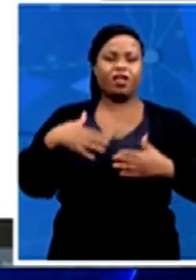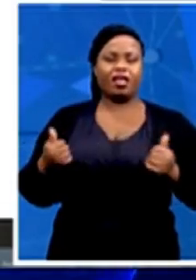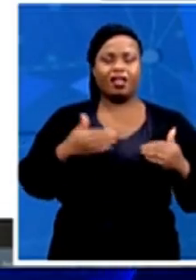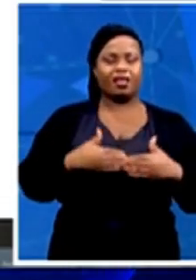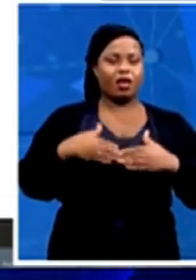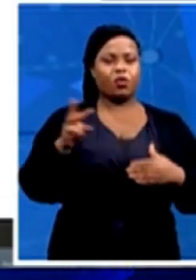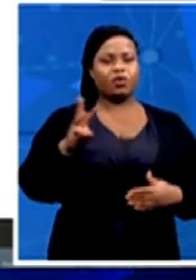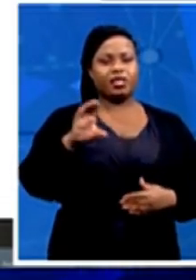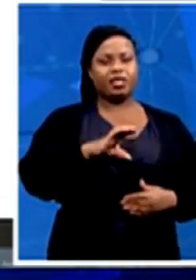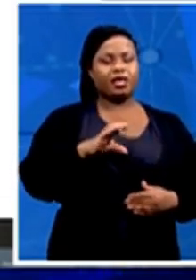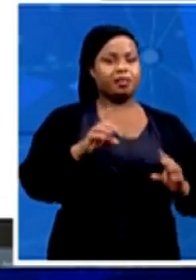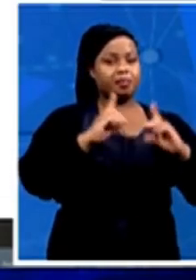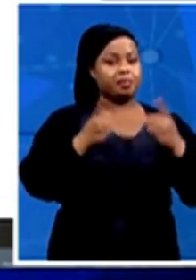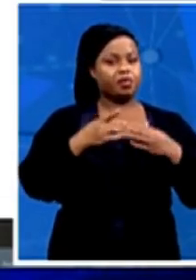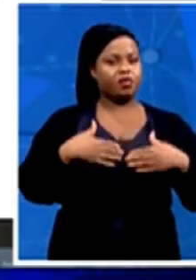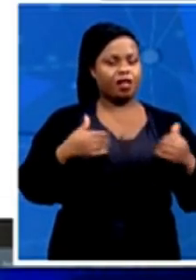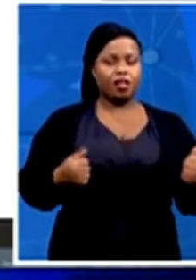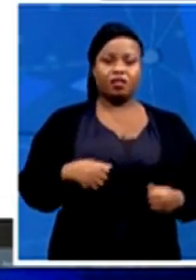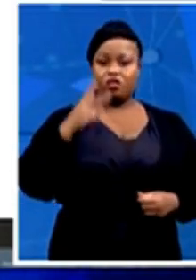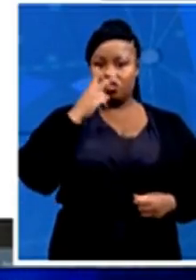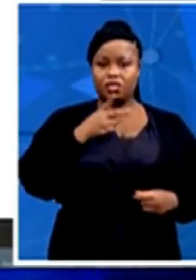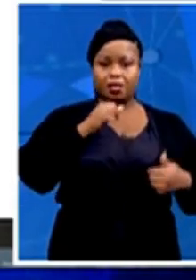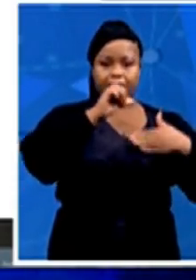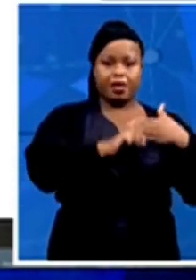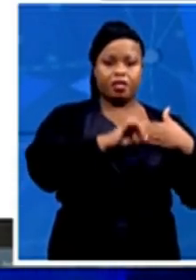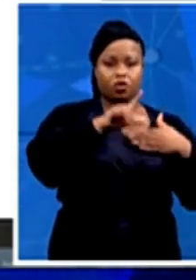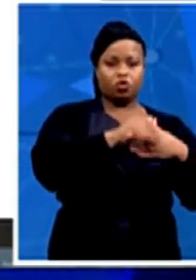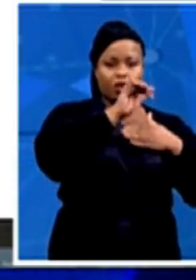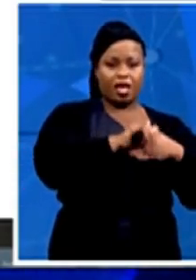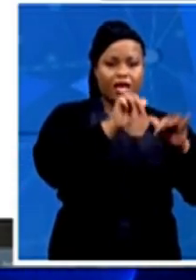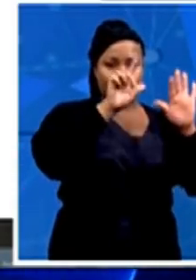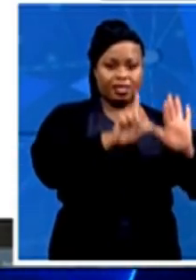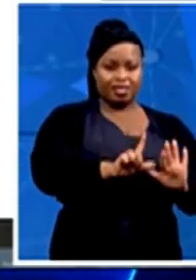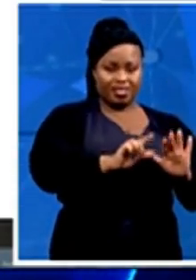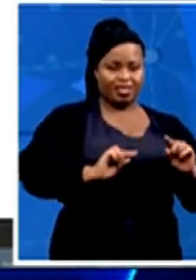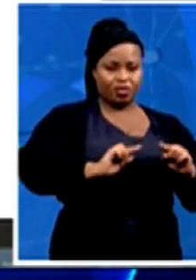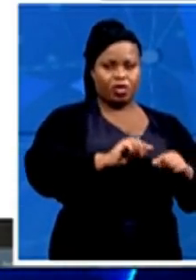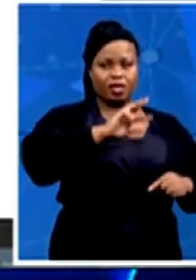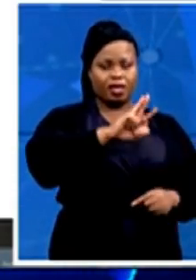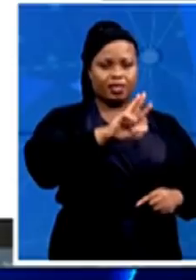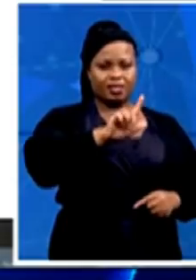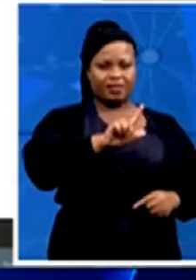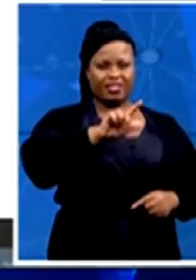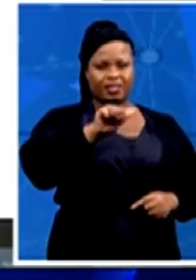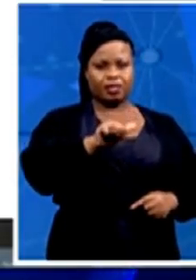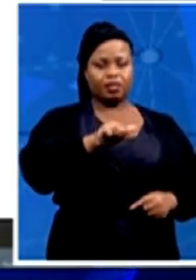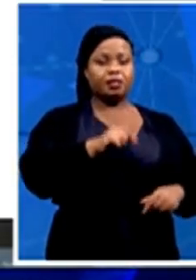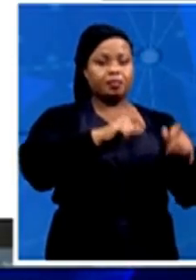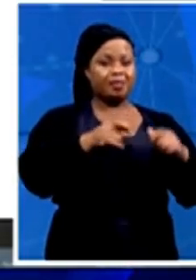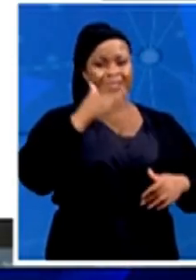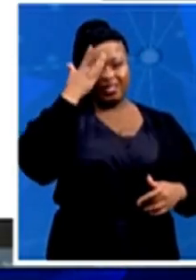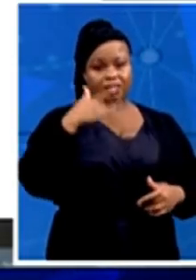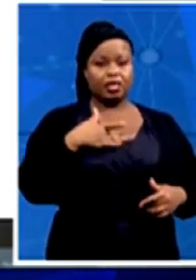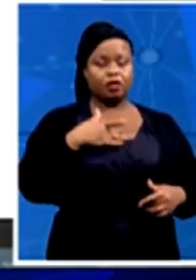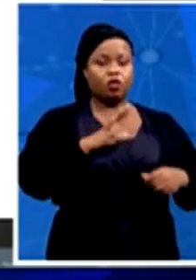If you look at July, we have 967 reported cases of COVID amongst healthcare staff. If you compare that to